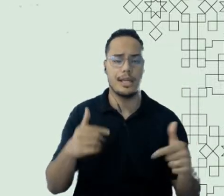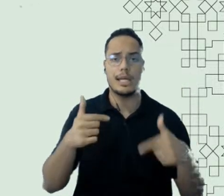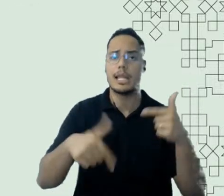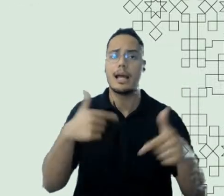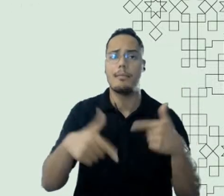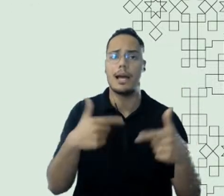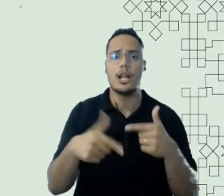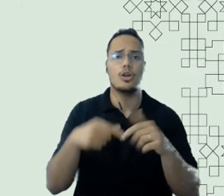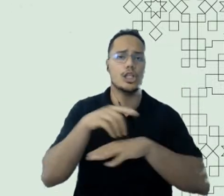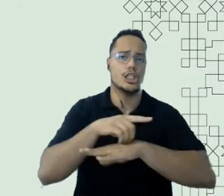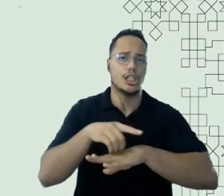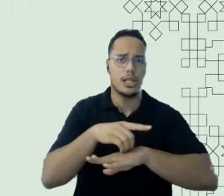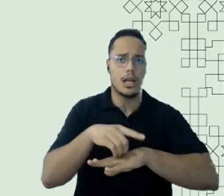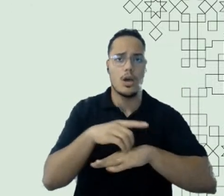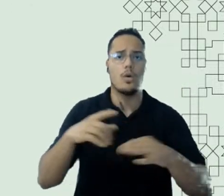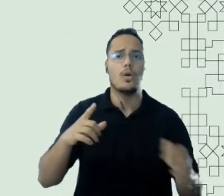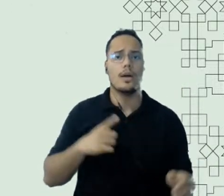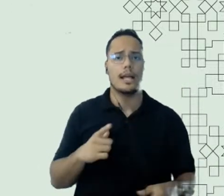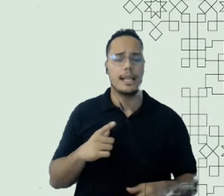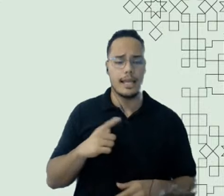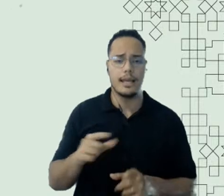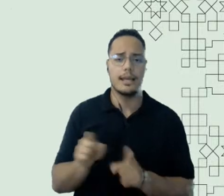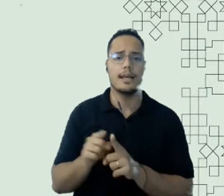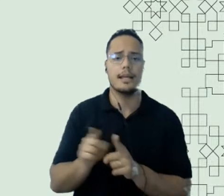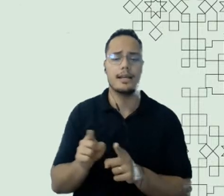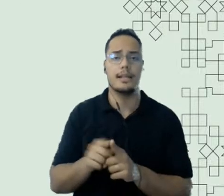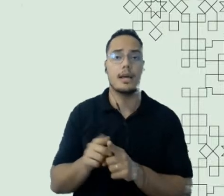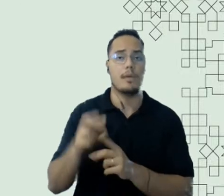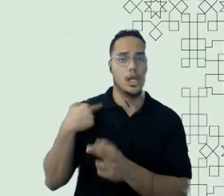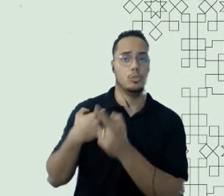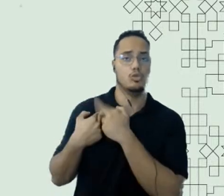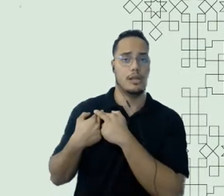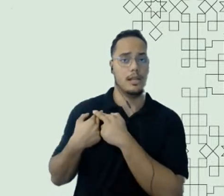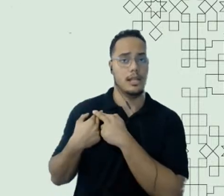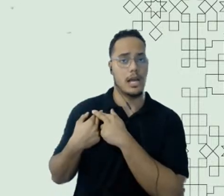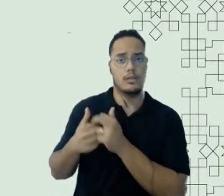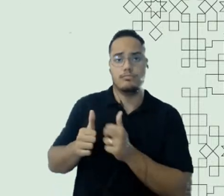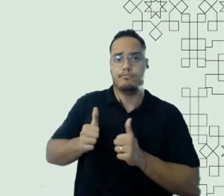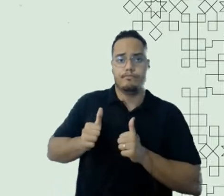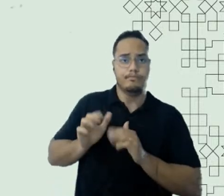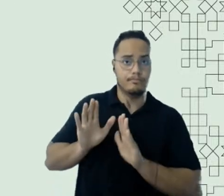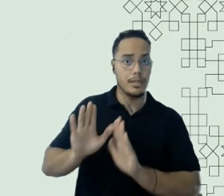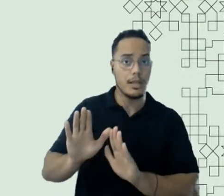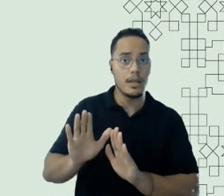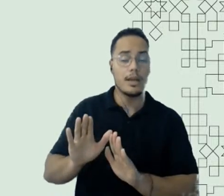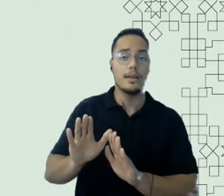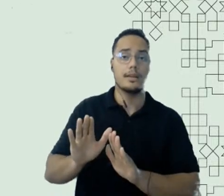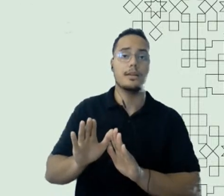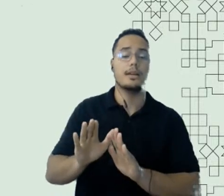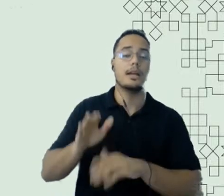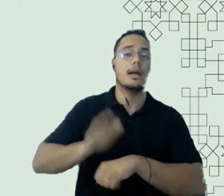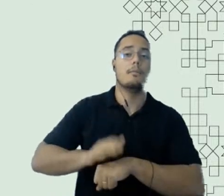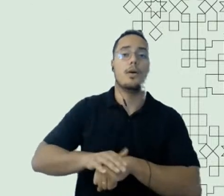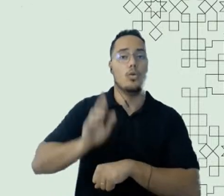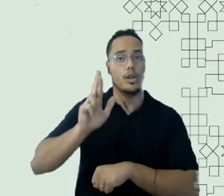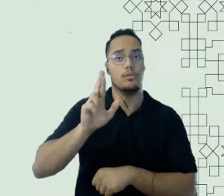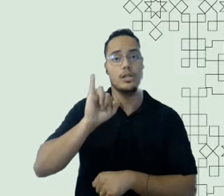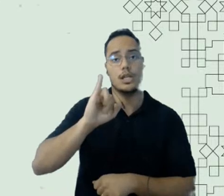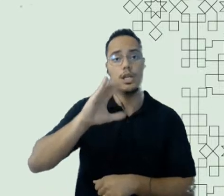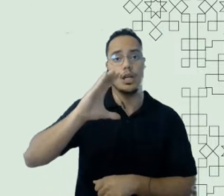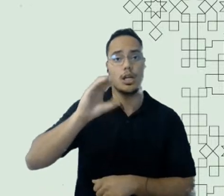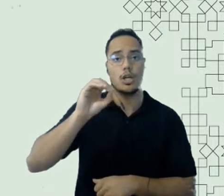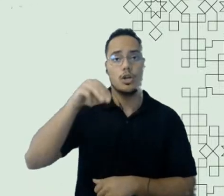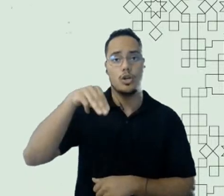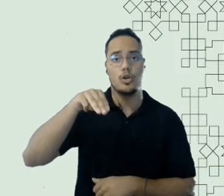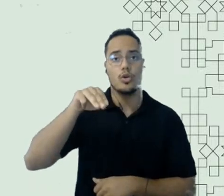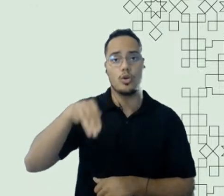existed in the Directive of E-commerce, so the one that you don't have in Brazil, that comes also from the US, that